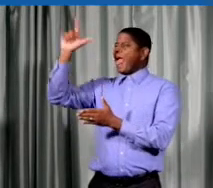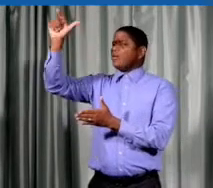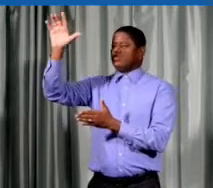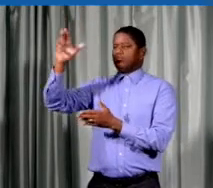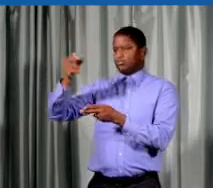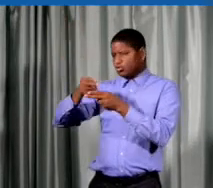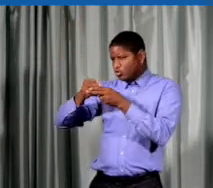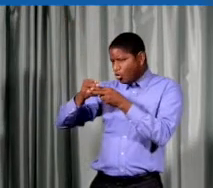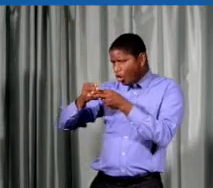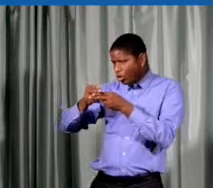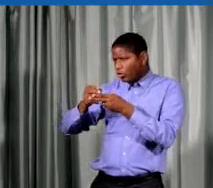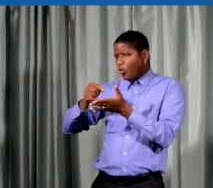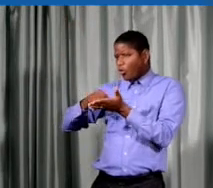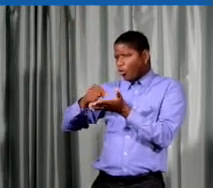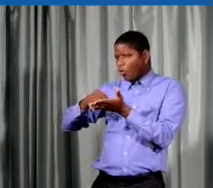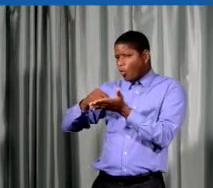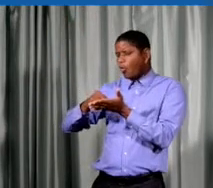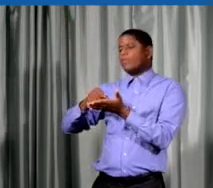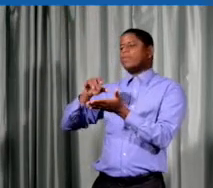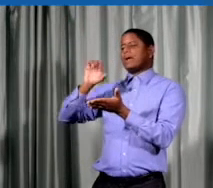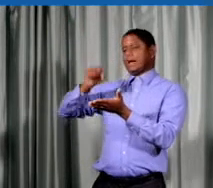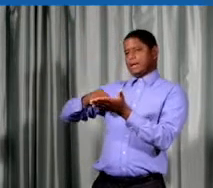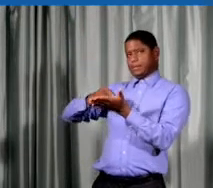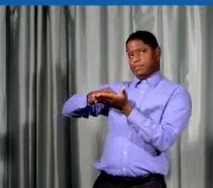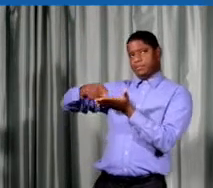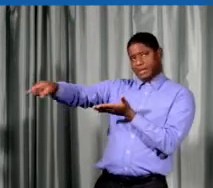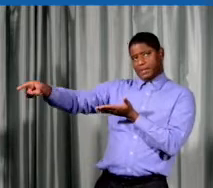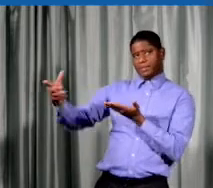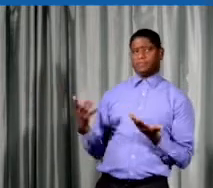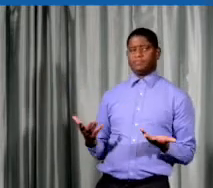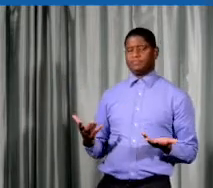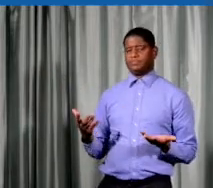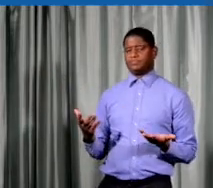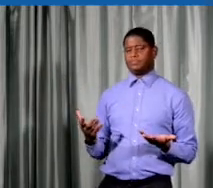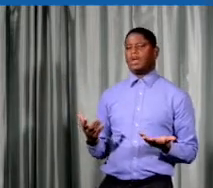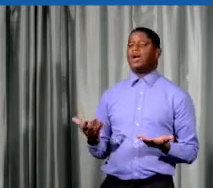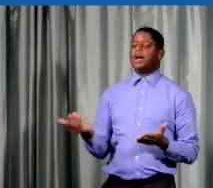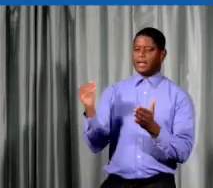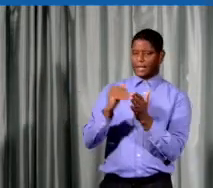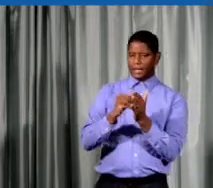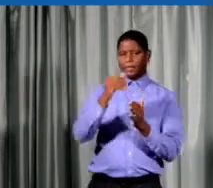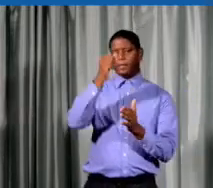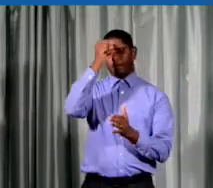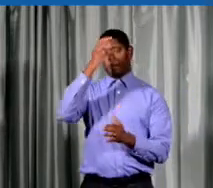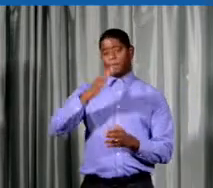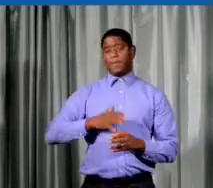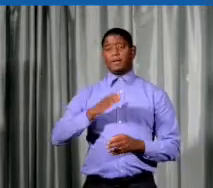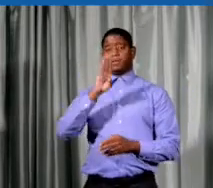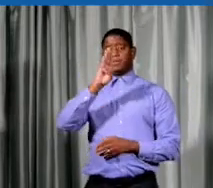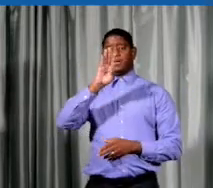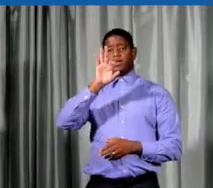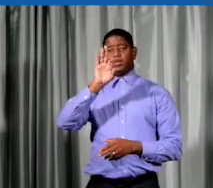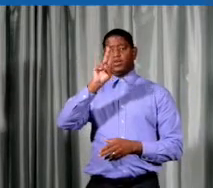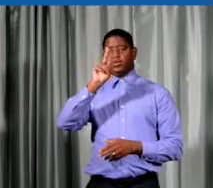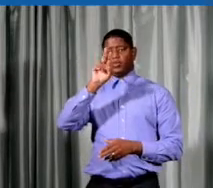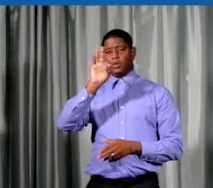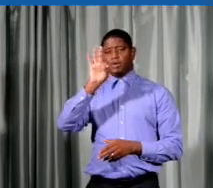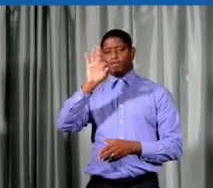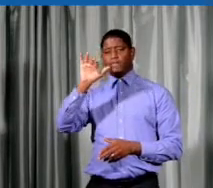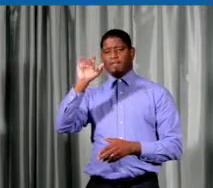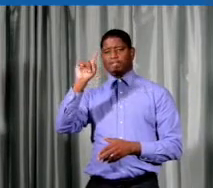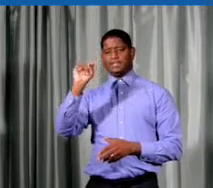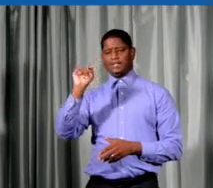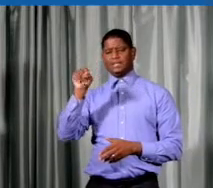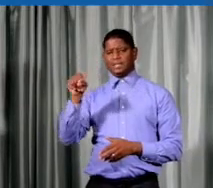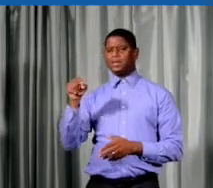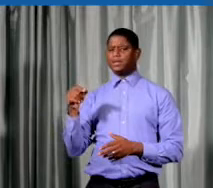Mr. Buffett again, one of the things you will find which is interesting and people don't think of it enough, with most